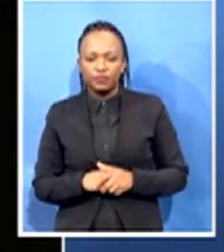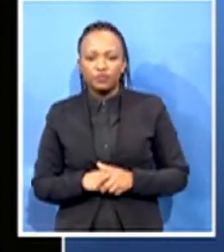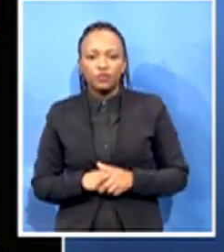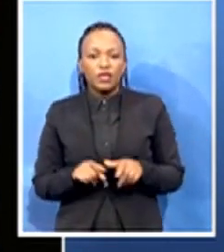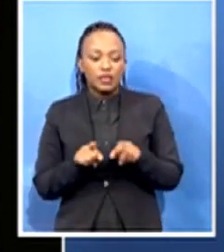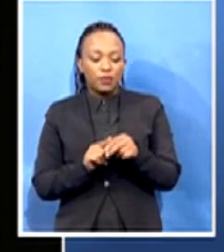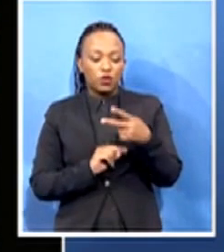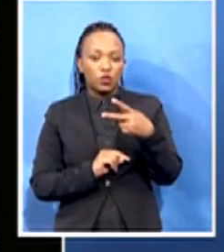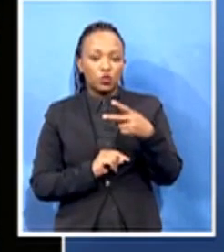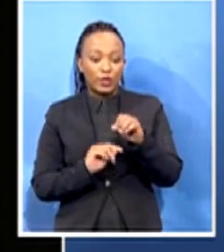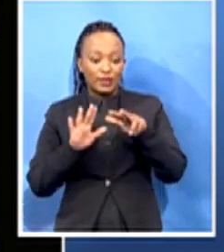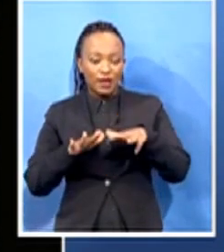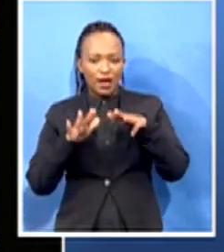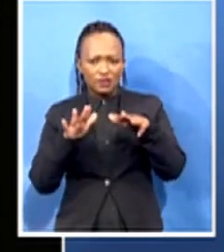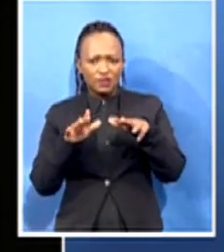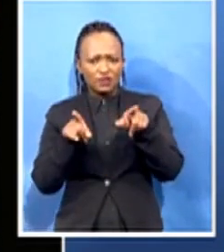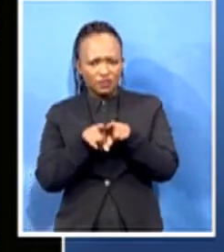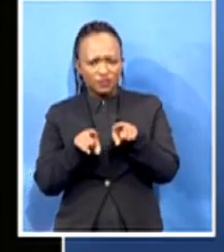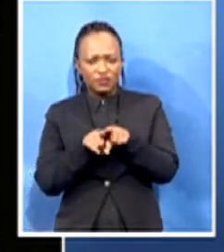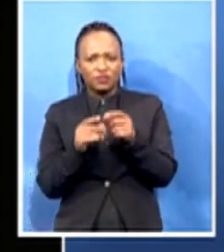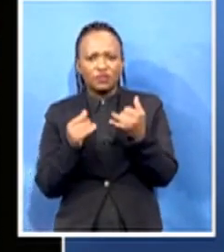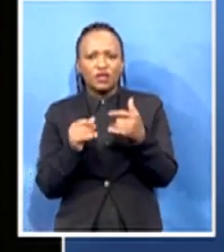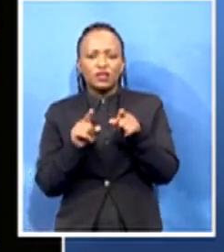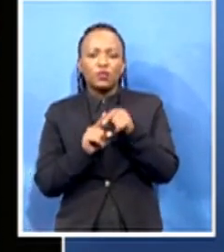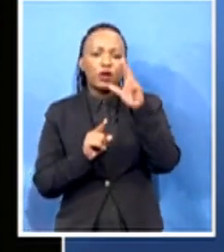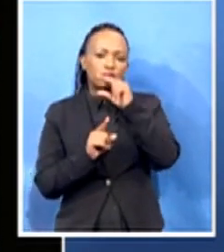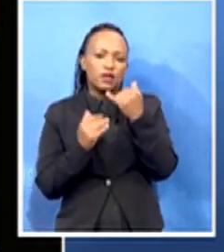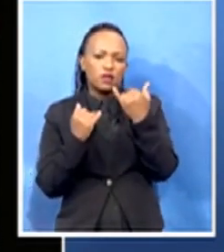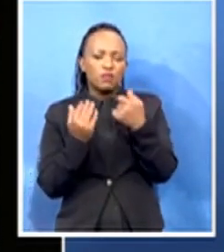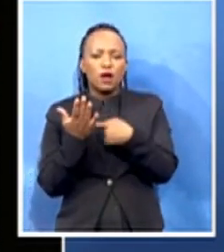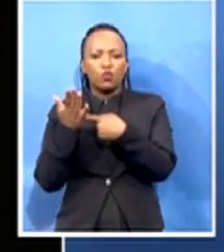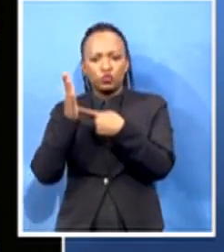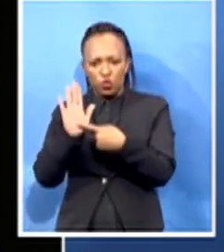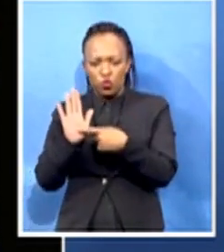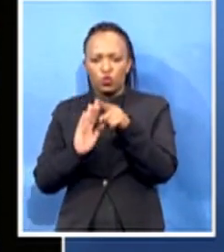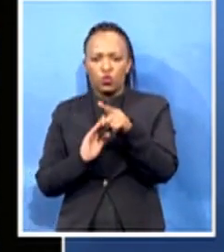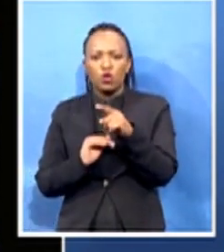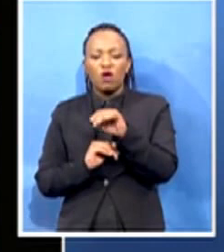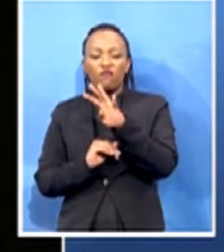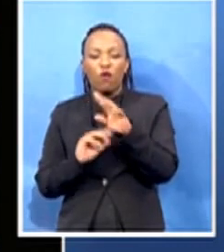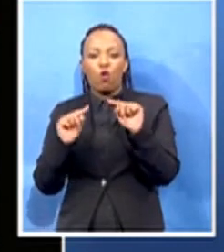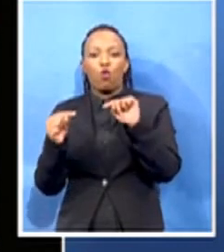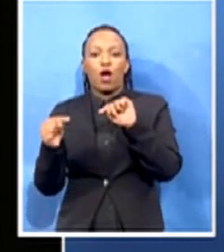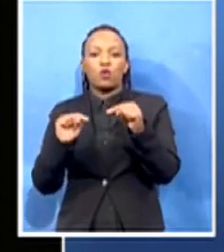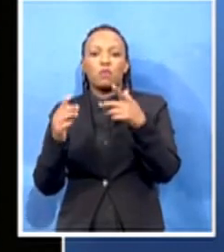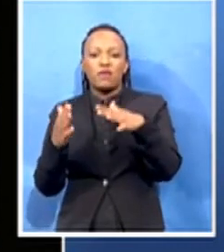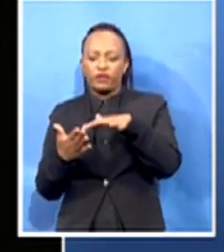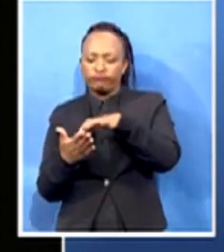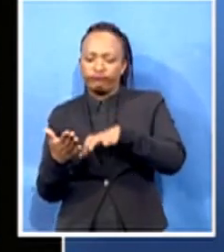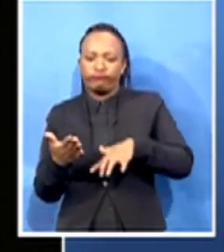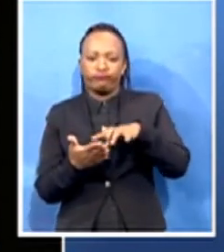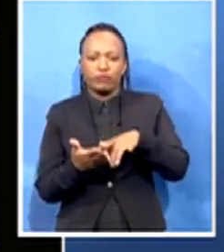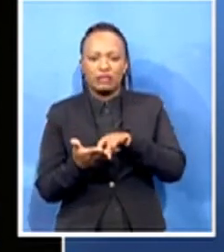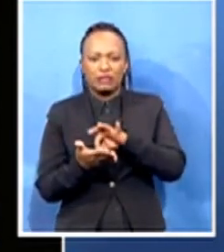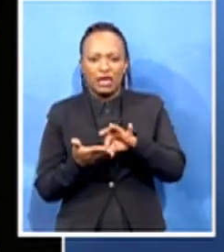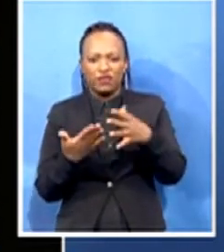2019, as we speak now, I can show you 4 agreements that I've already signed. And if there is anything, because the members that I